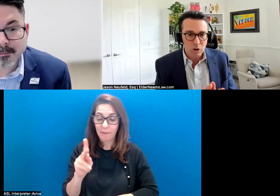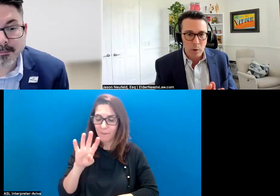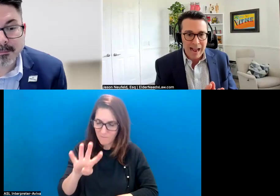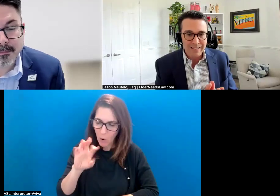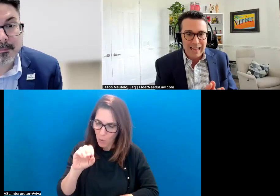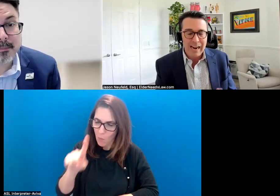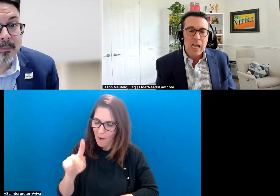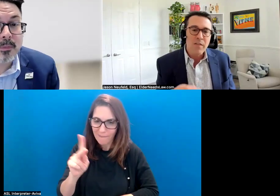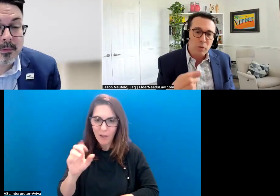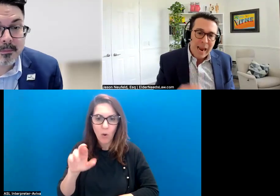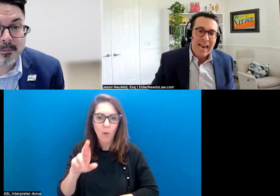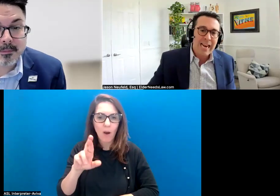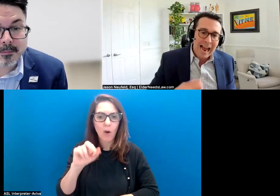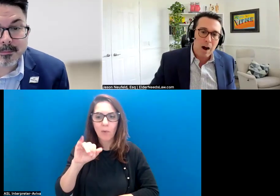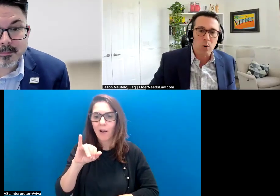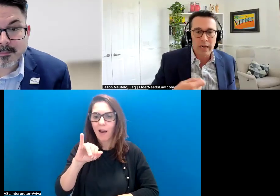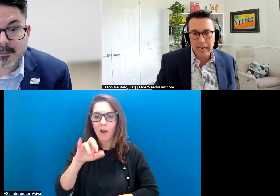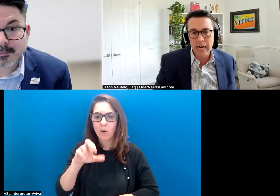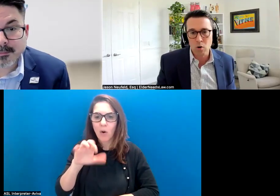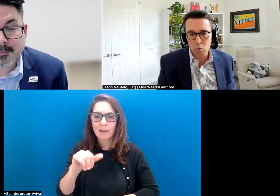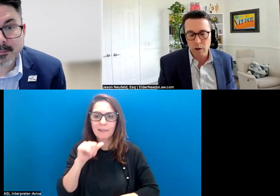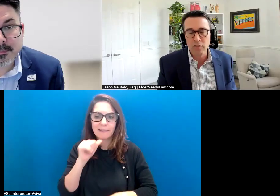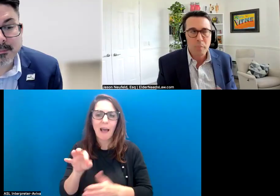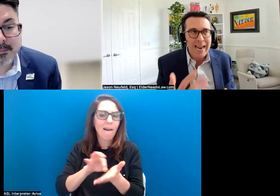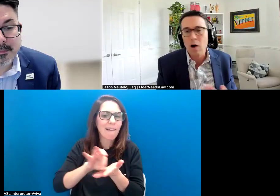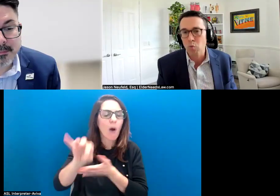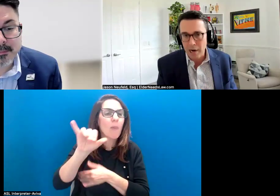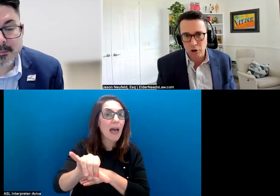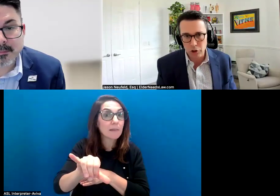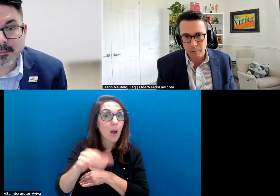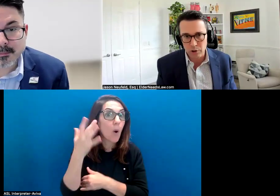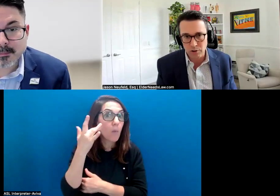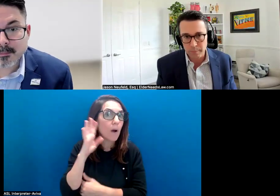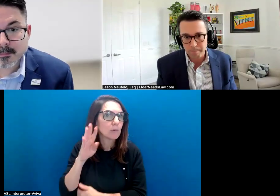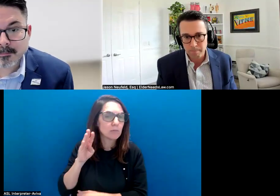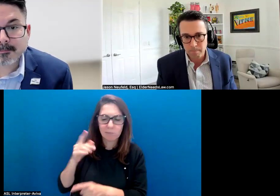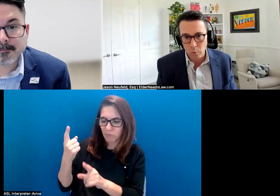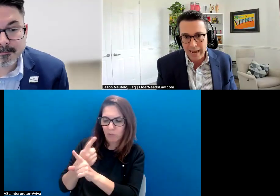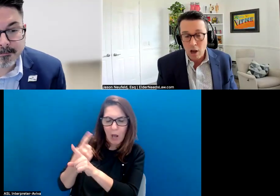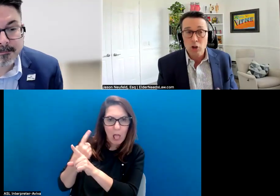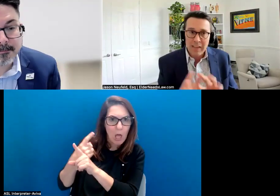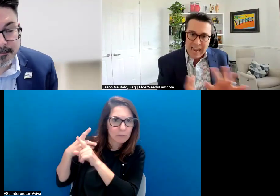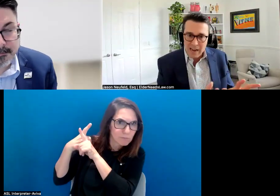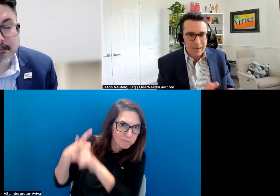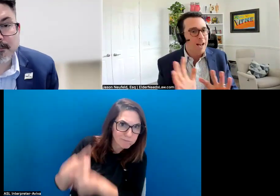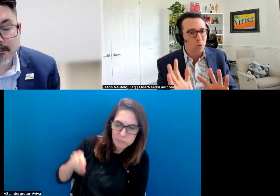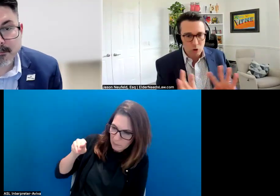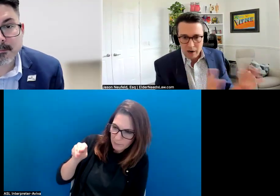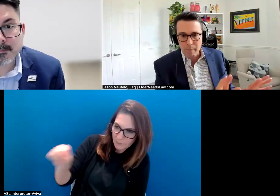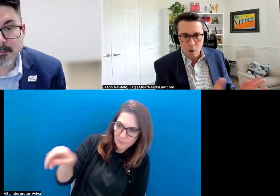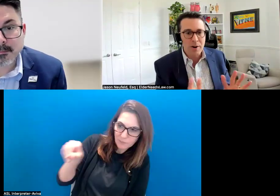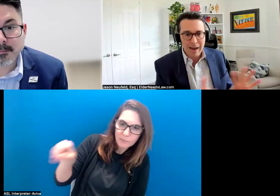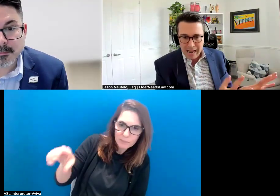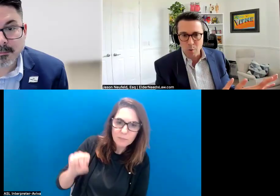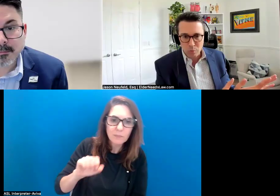a countable asset if it's paying out regular distributions. Okay, so the income count, we'll